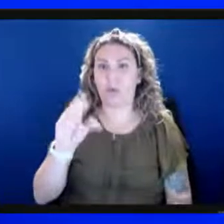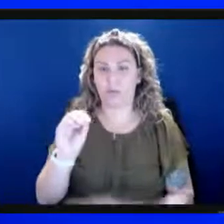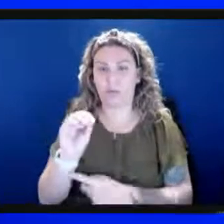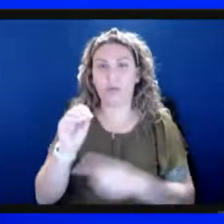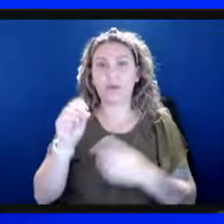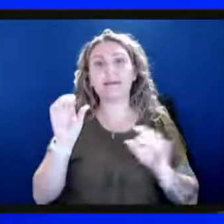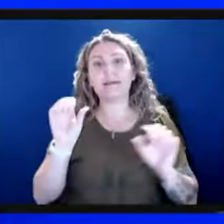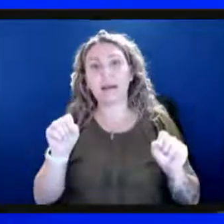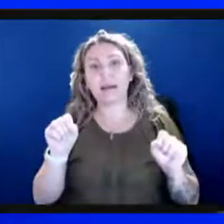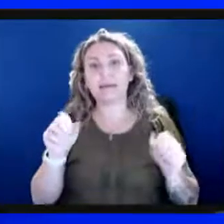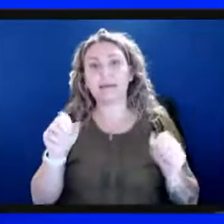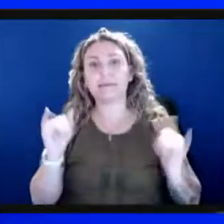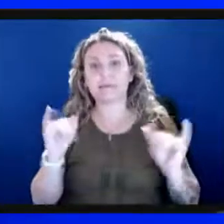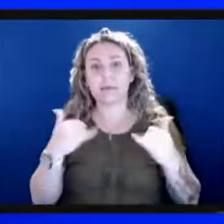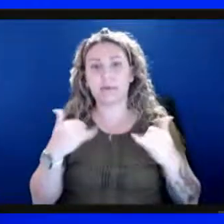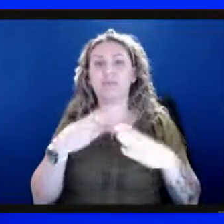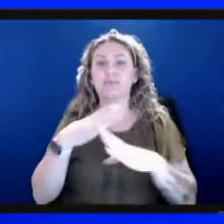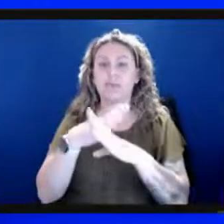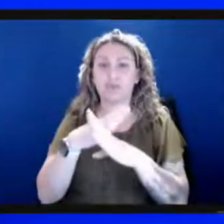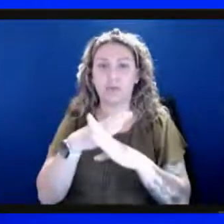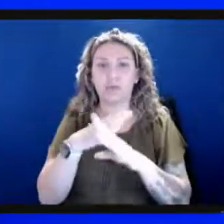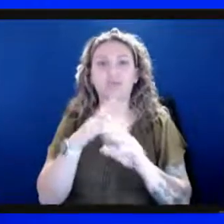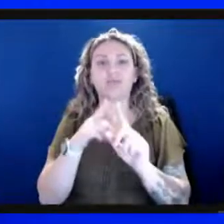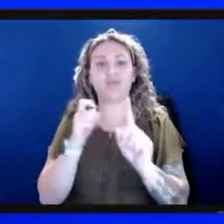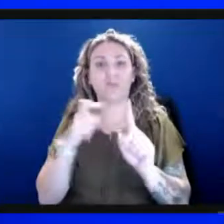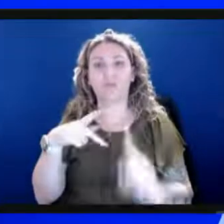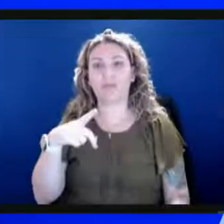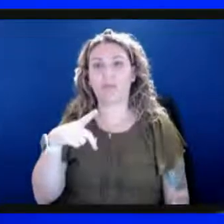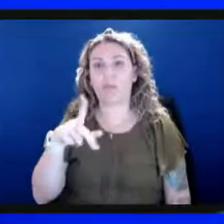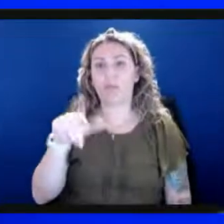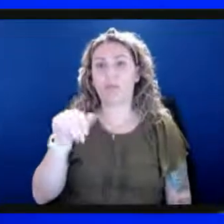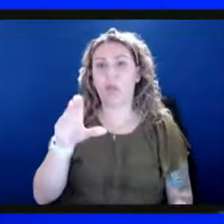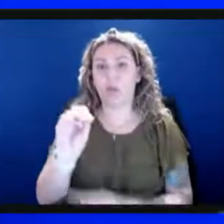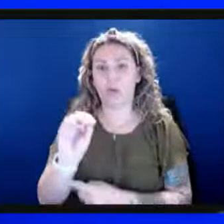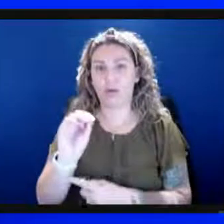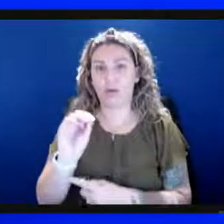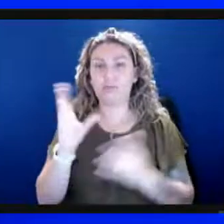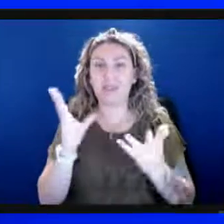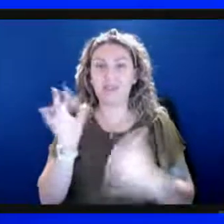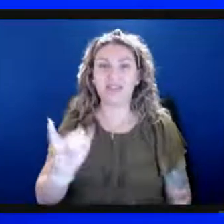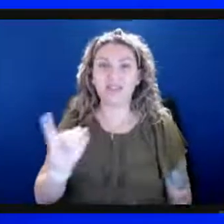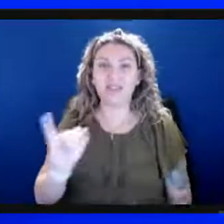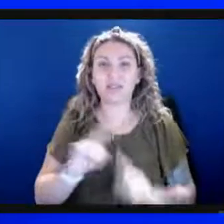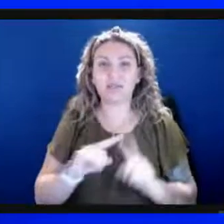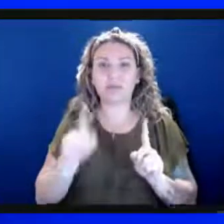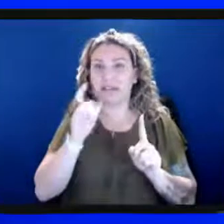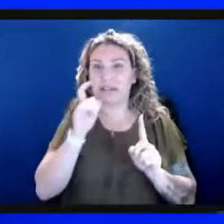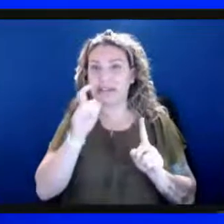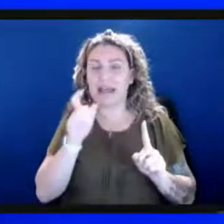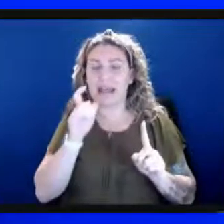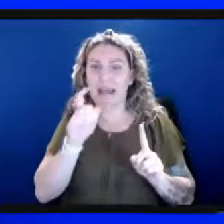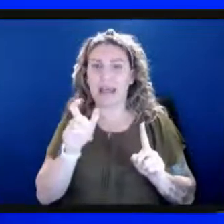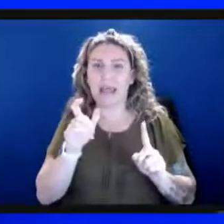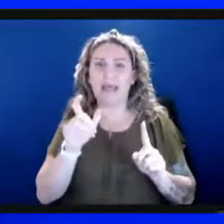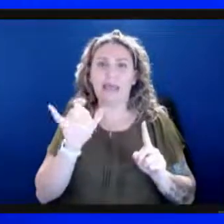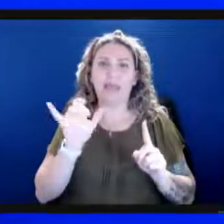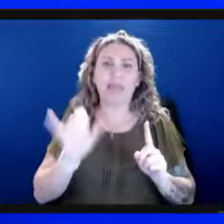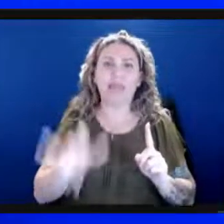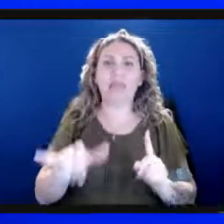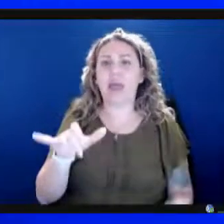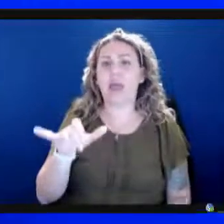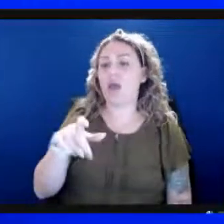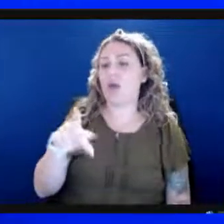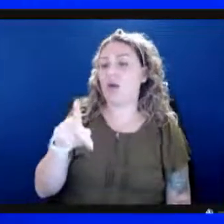have protection from polio. You may be infected, but you won't get that disease process, that poliomyelitis that